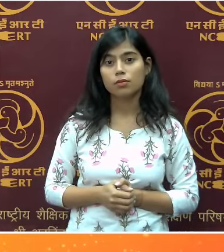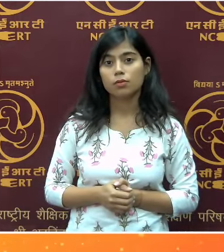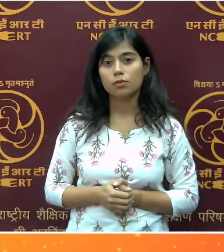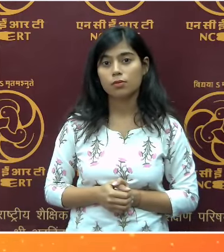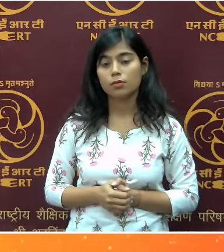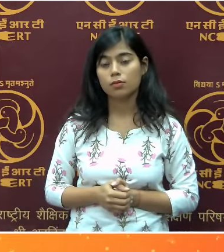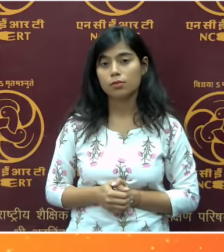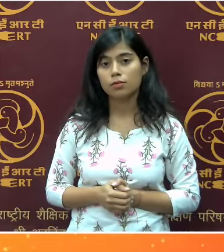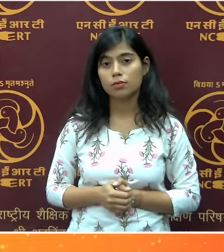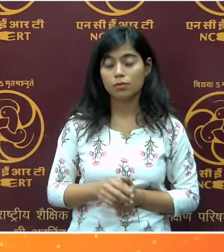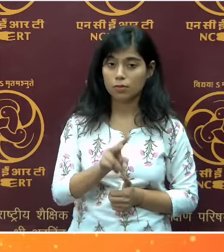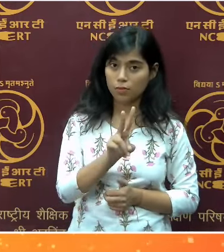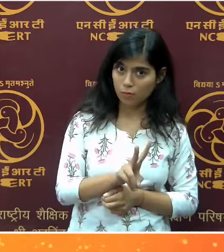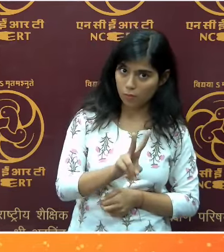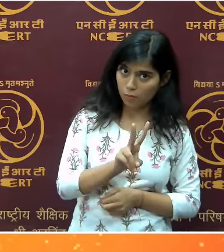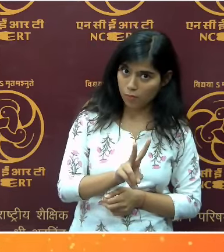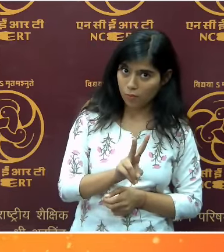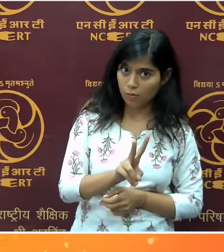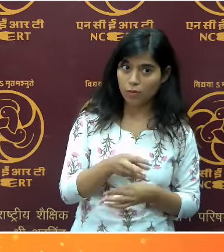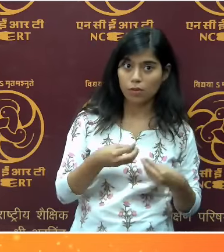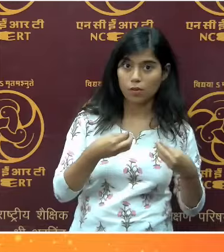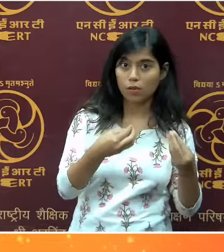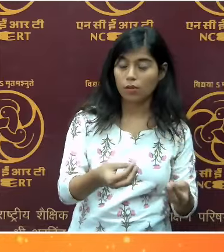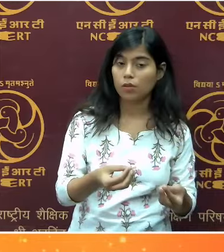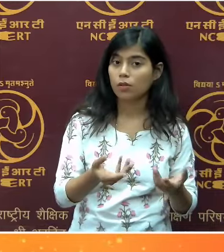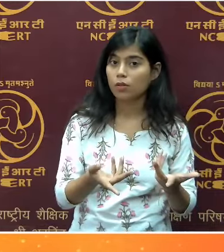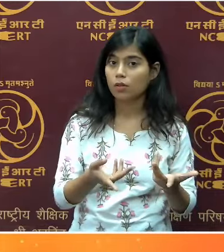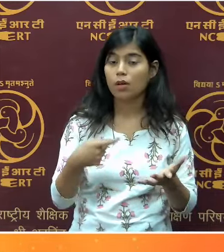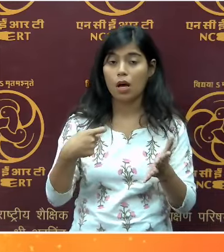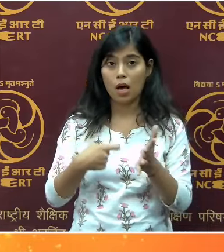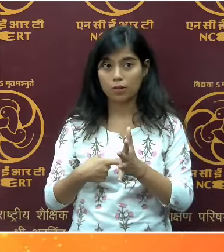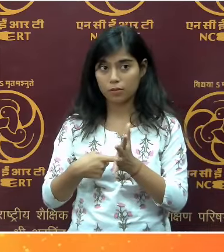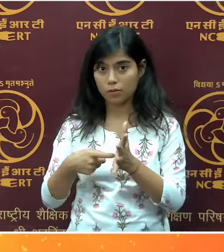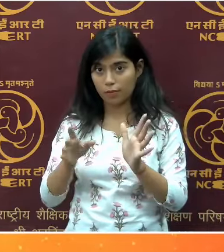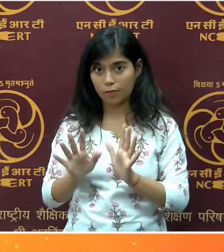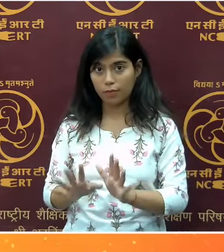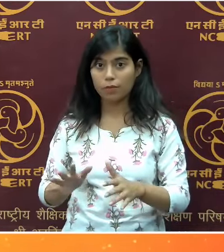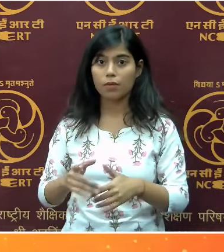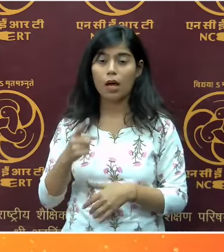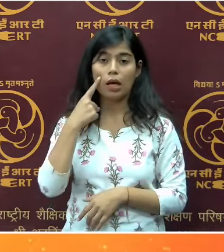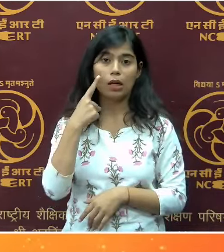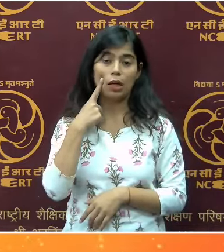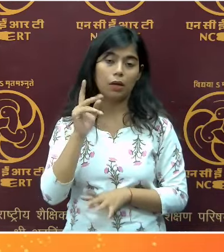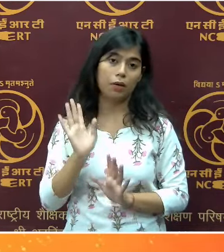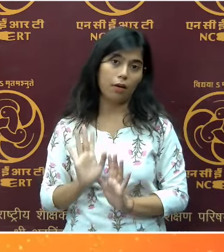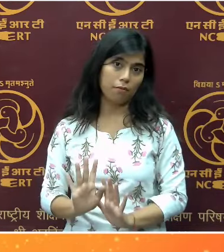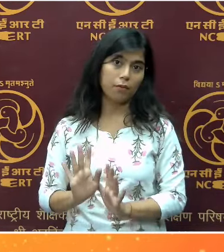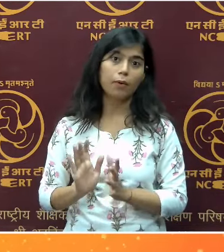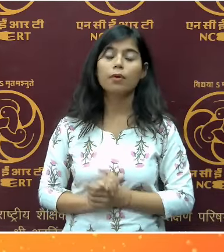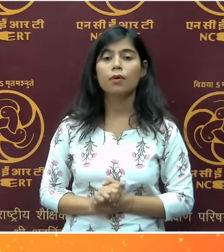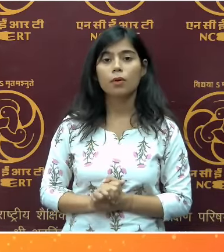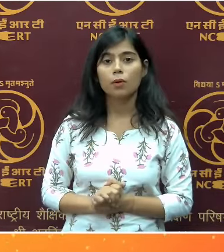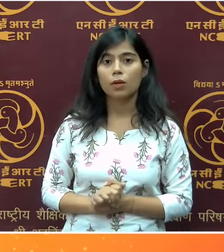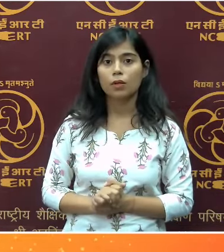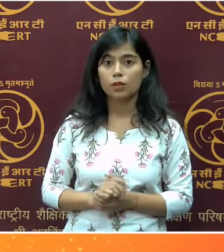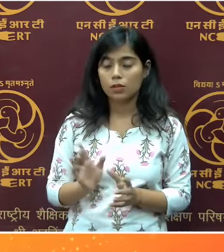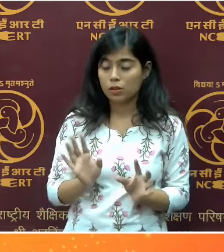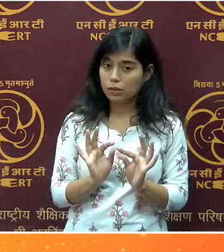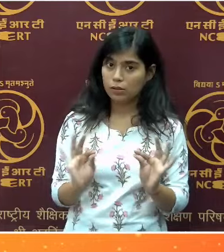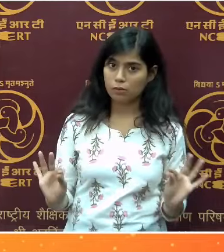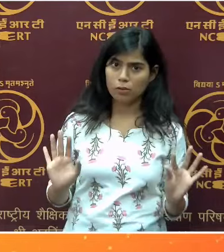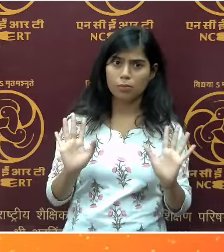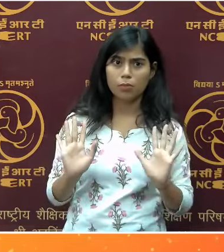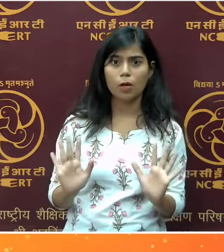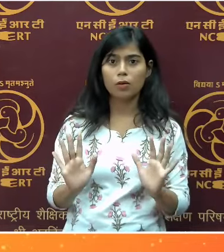asking V by giving R and I. So by simply substituting